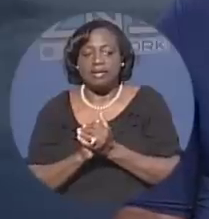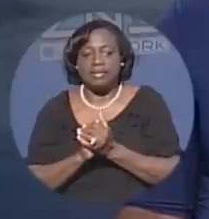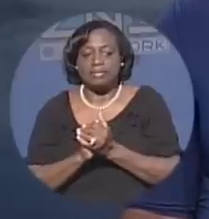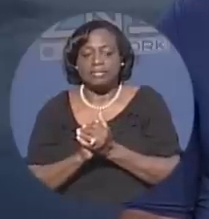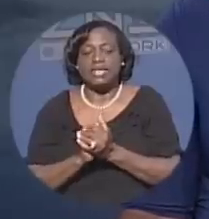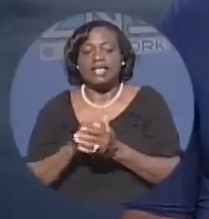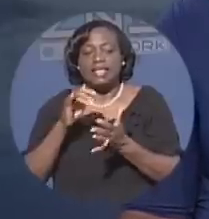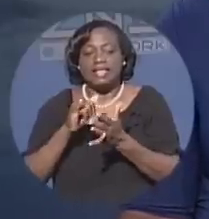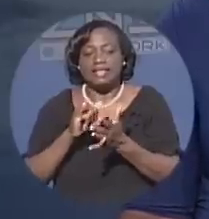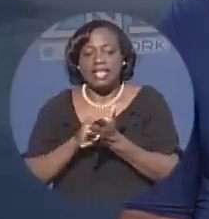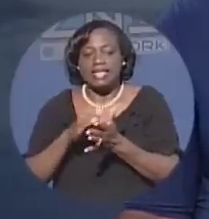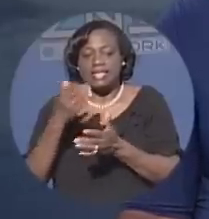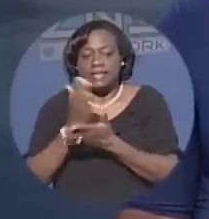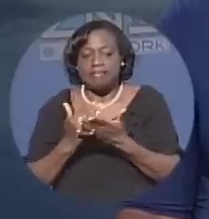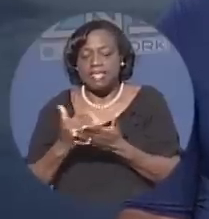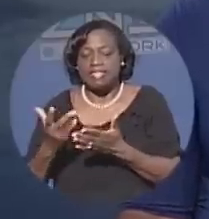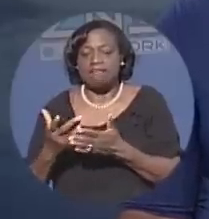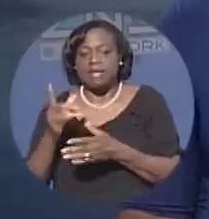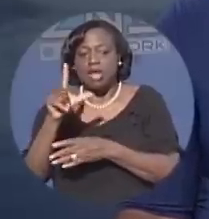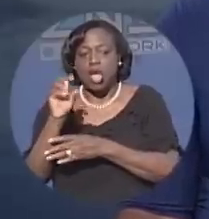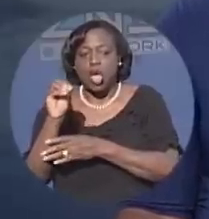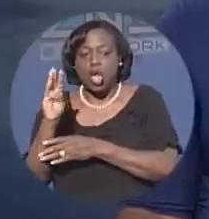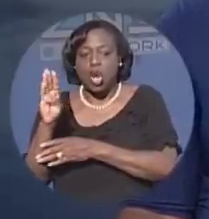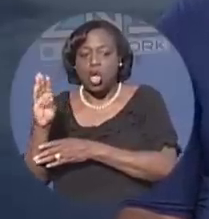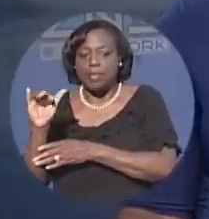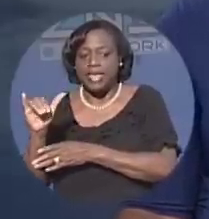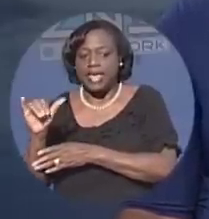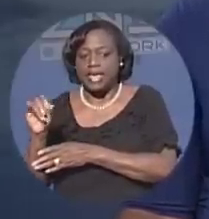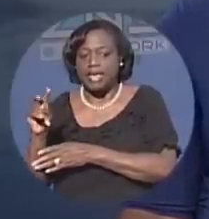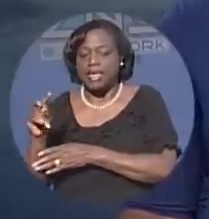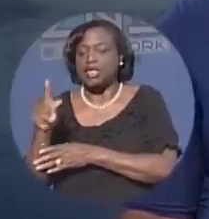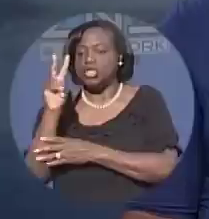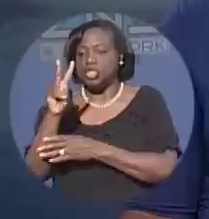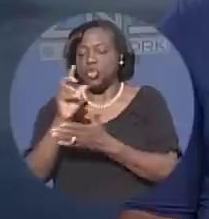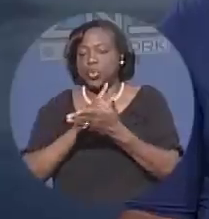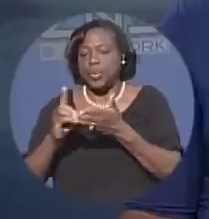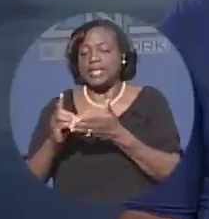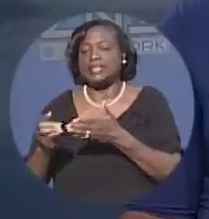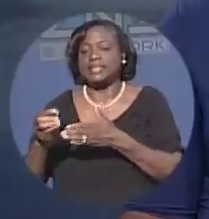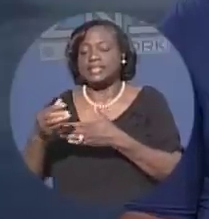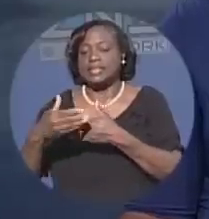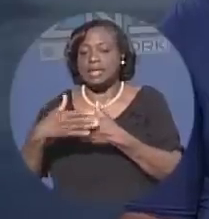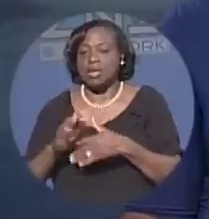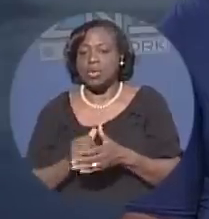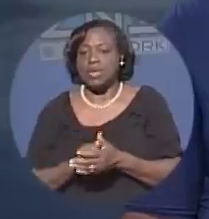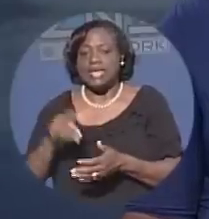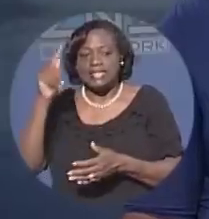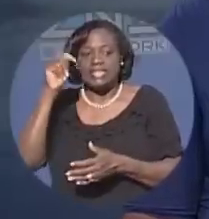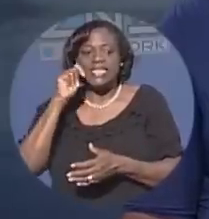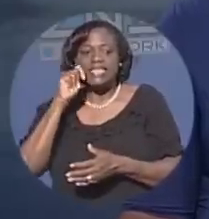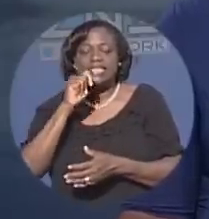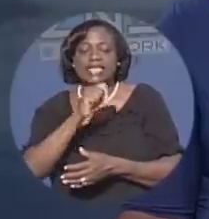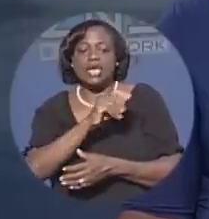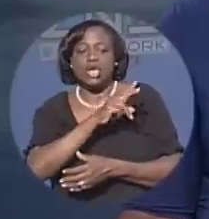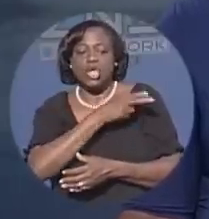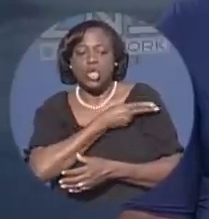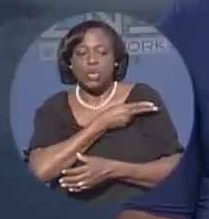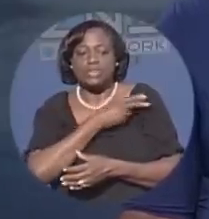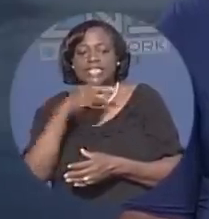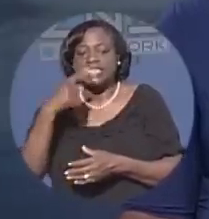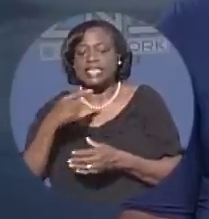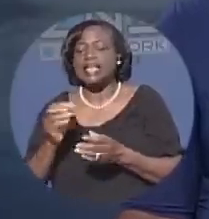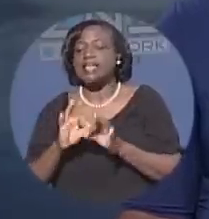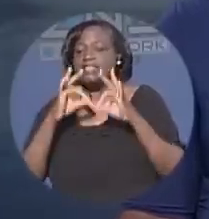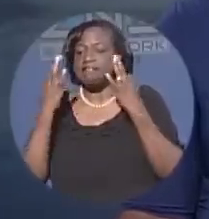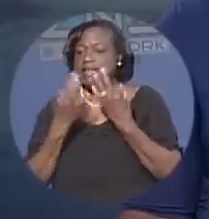disappearance exactly 2 weeks ago. This morning, the 11-year-old sister, Tanisha Humes, said the family